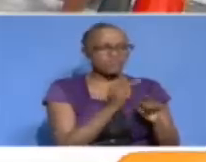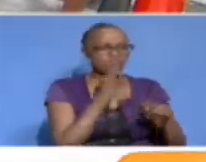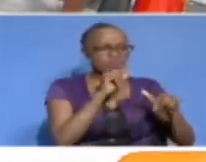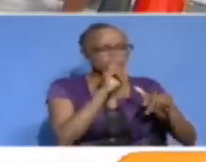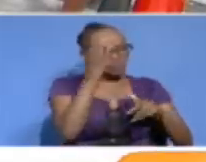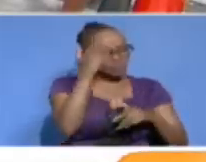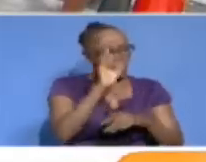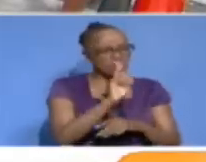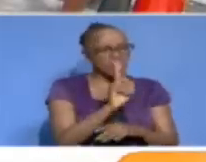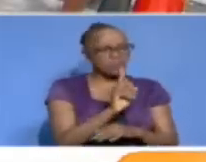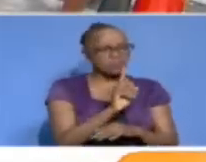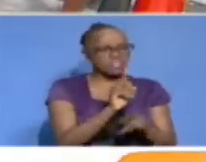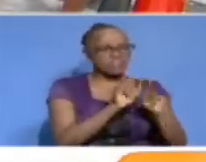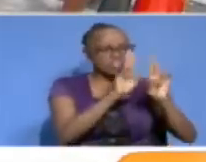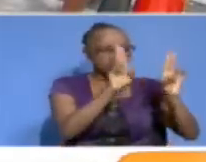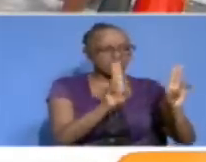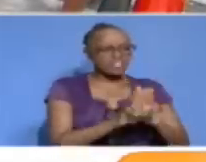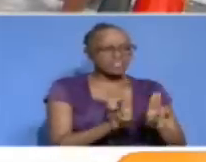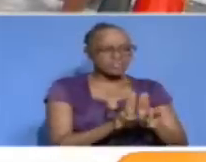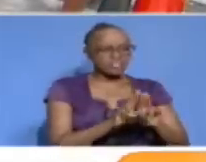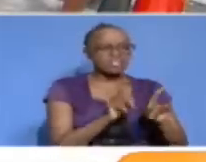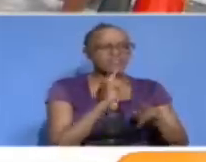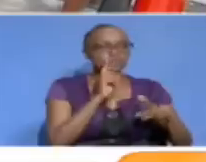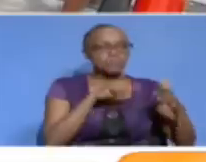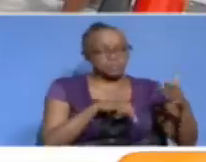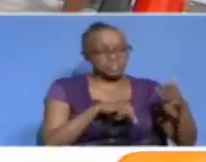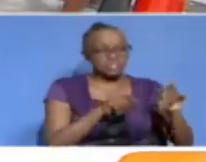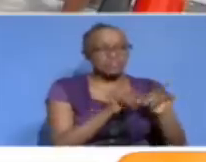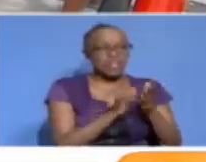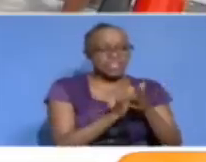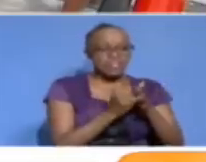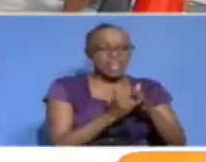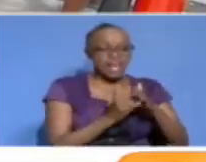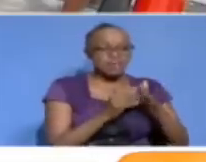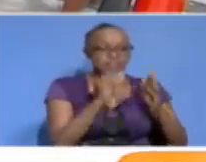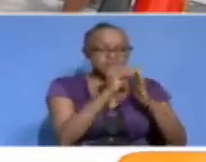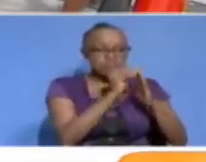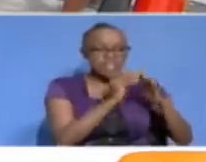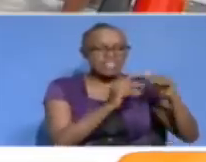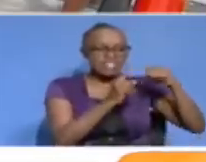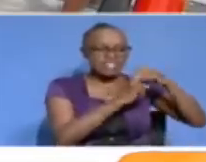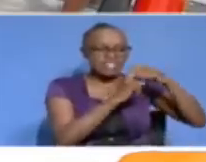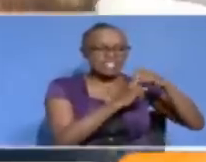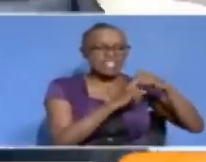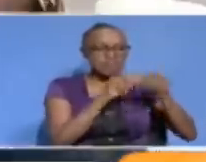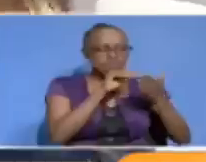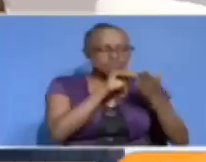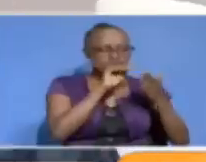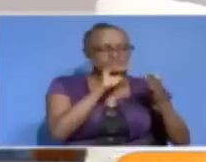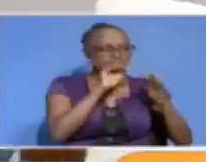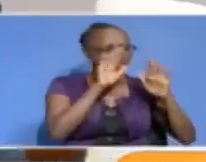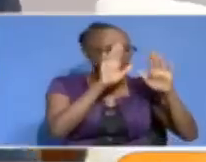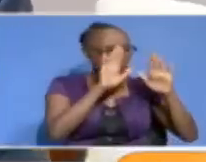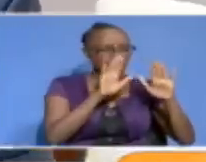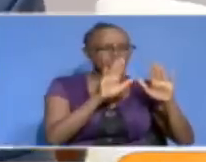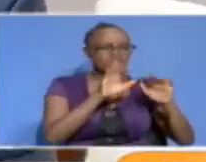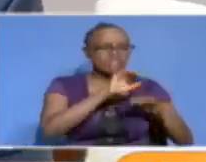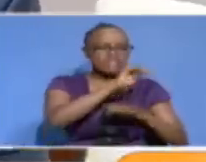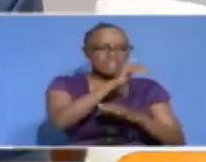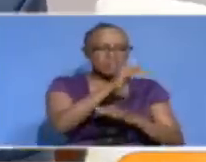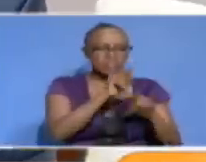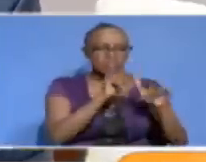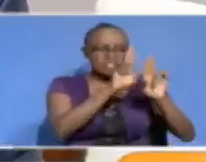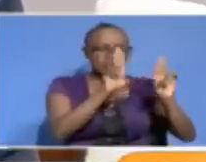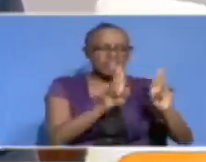know, Nairobi is an international city. I've just told you that we are recently ranked as the sixth most dynamic city in Africa. Nairobi is